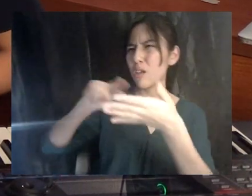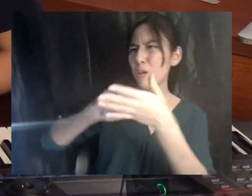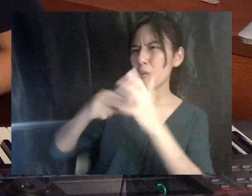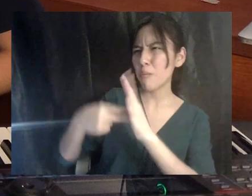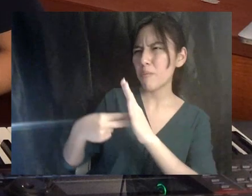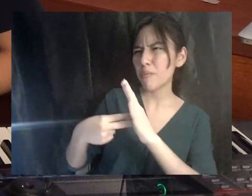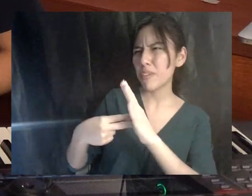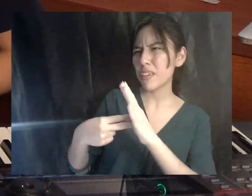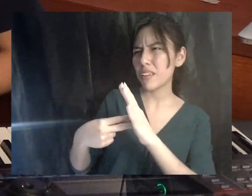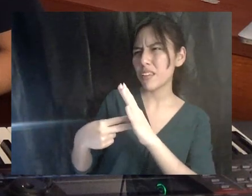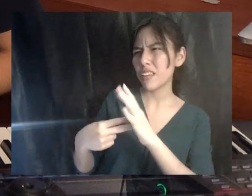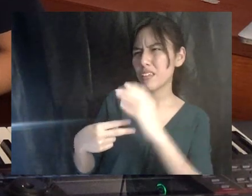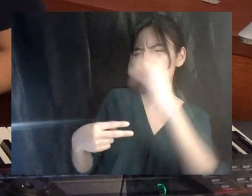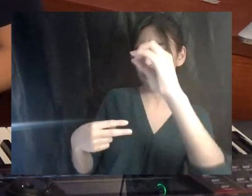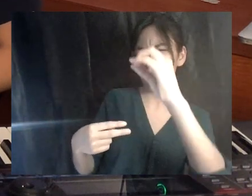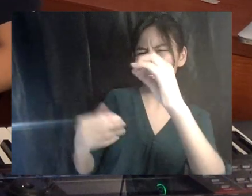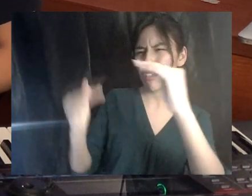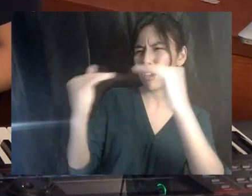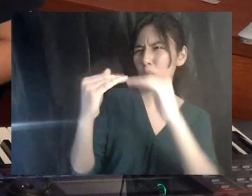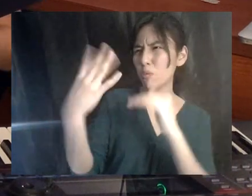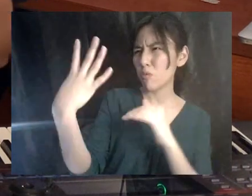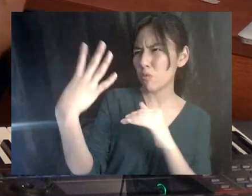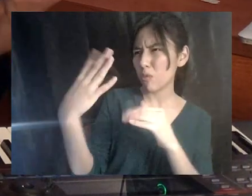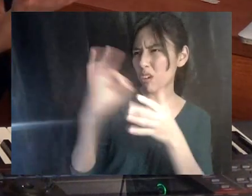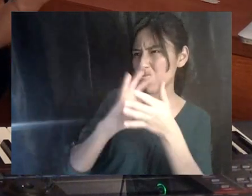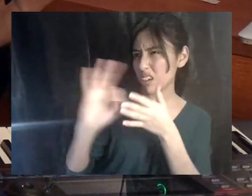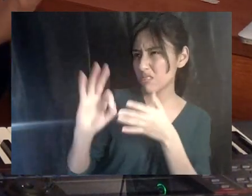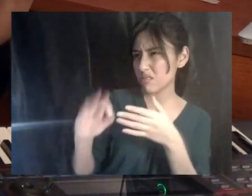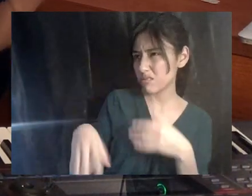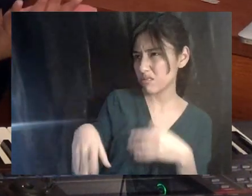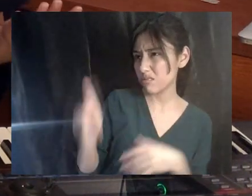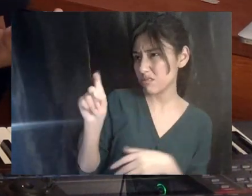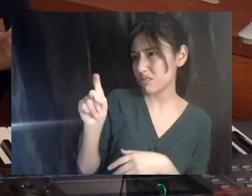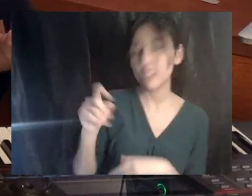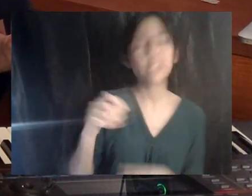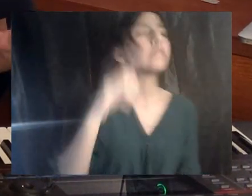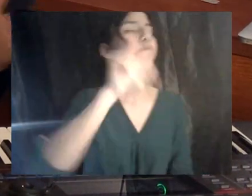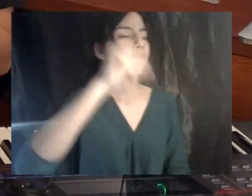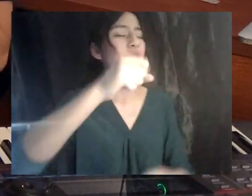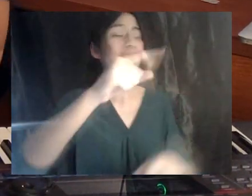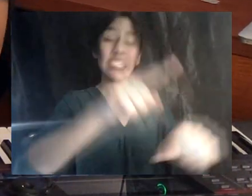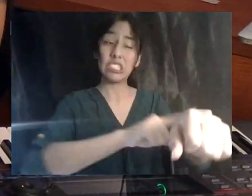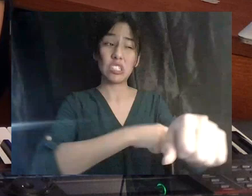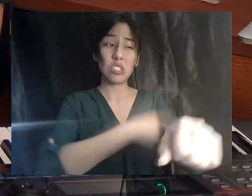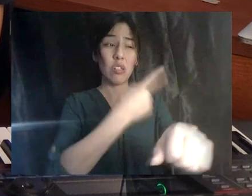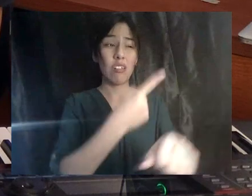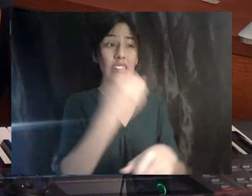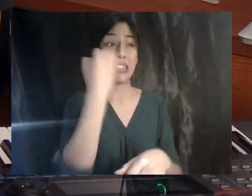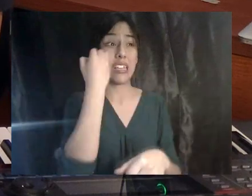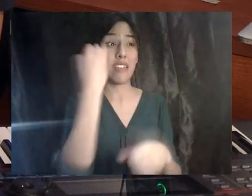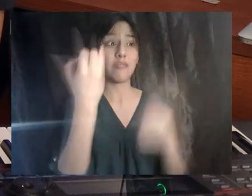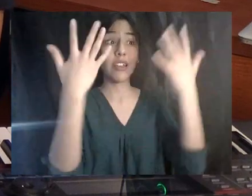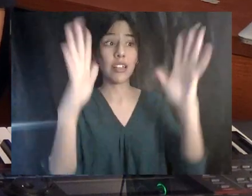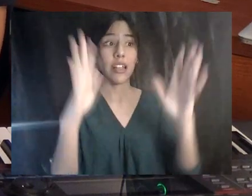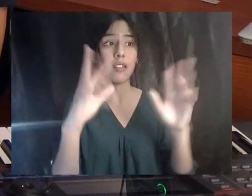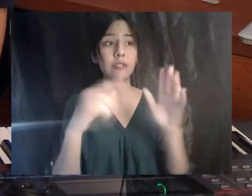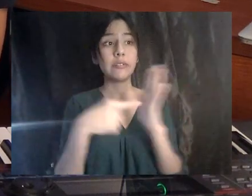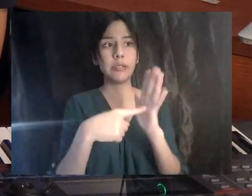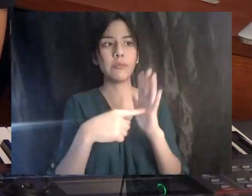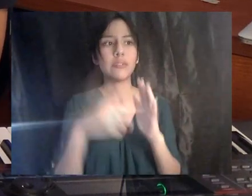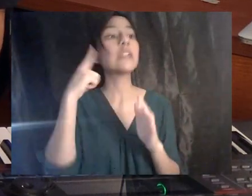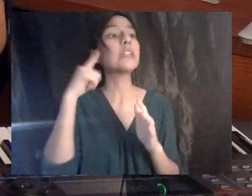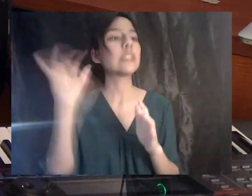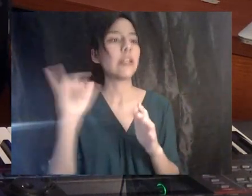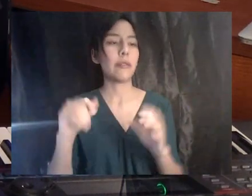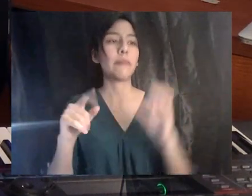note out for 4 counts? Exactly. Our whole note is going to be a long note. So if I were to clap it, for example, it would sound